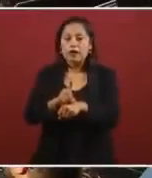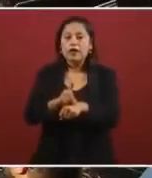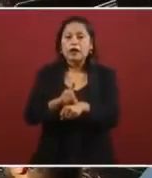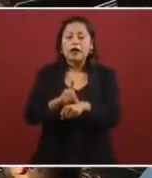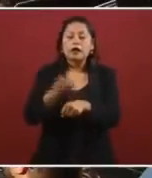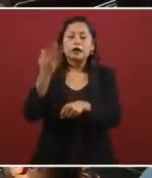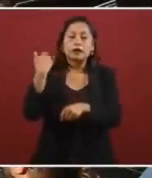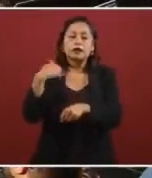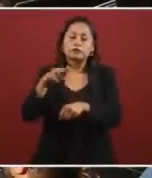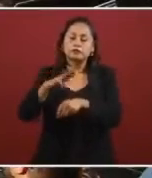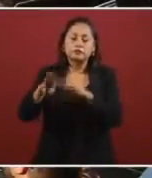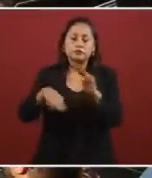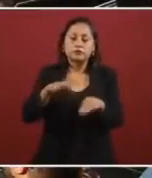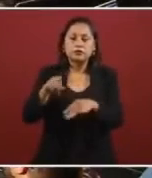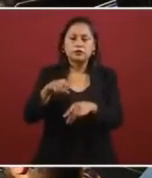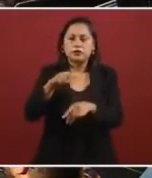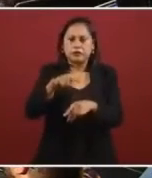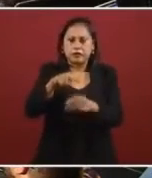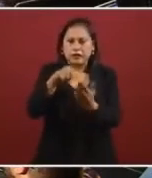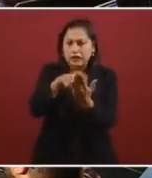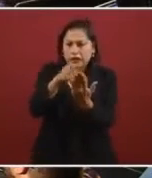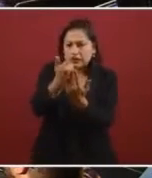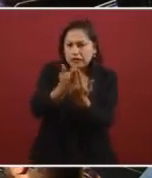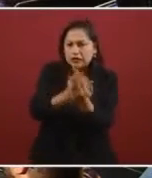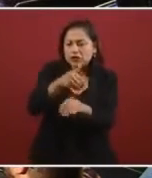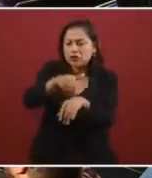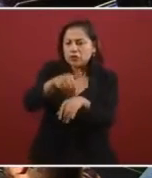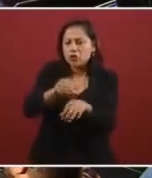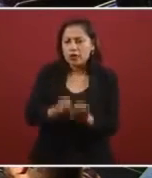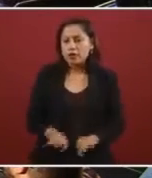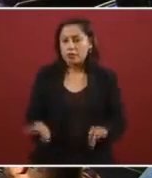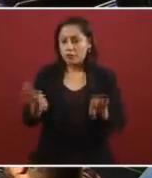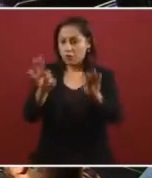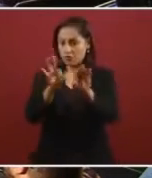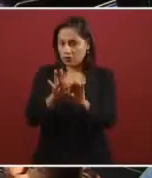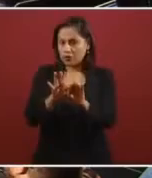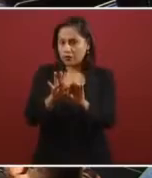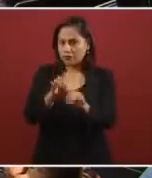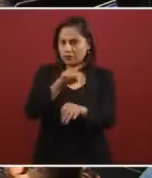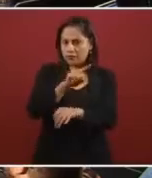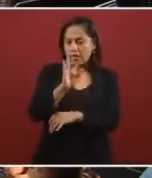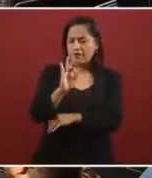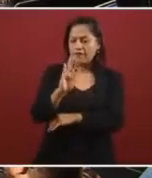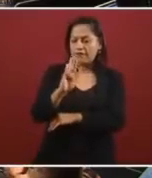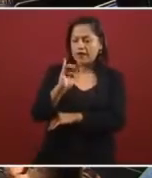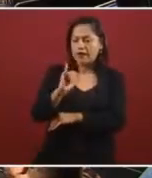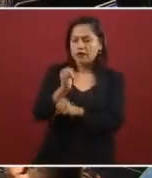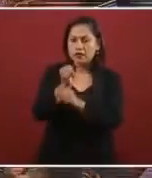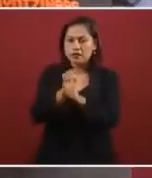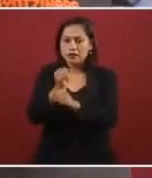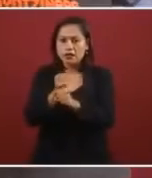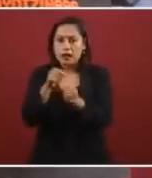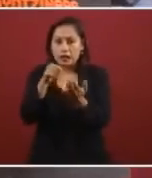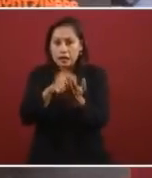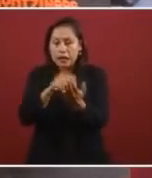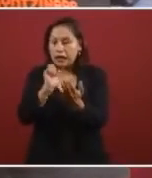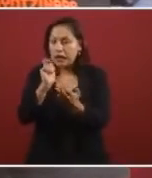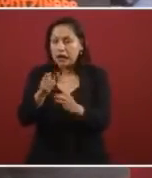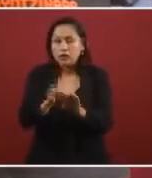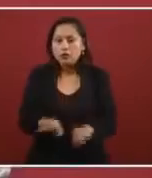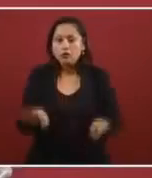There was recurrent, they were, looked like they were continuously...